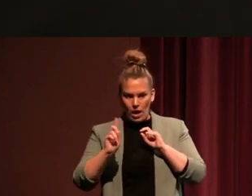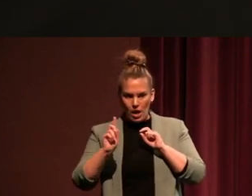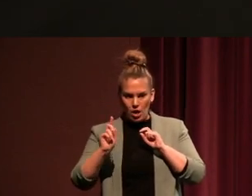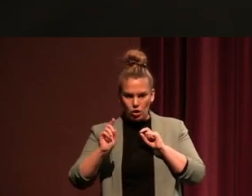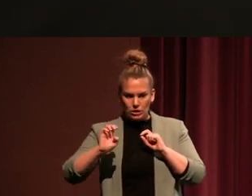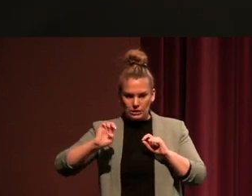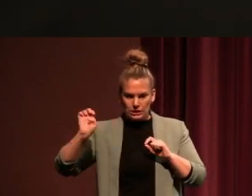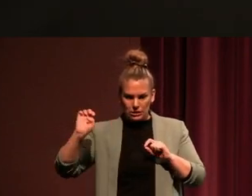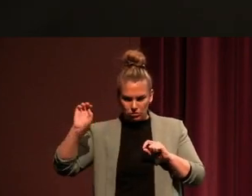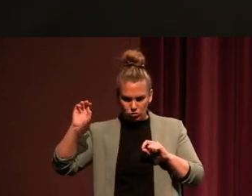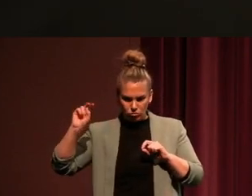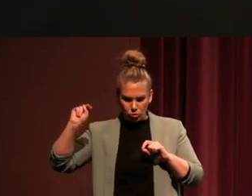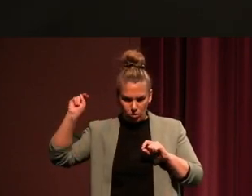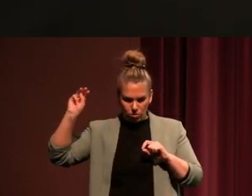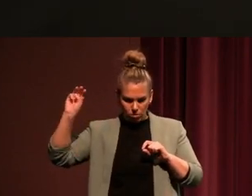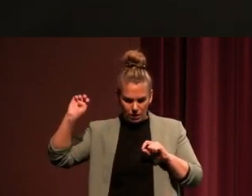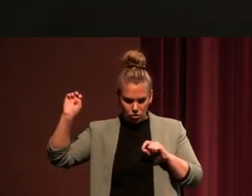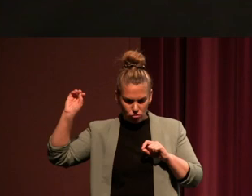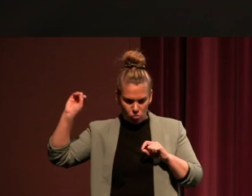about